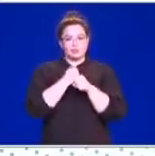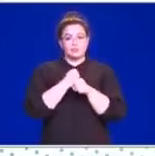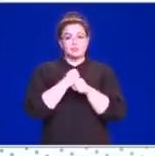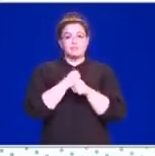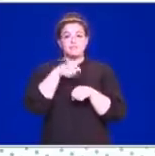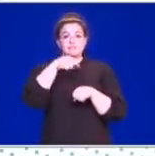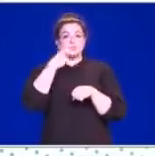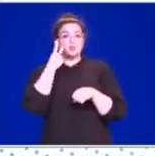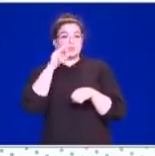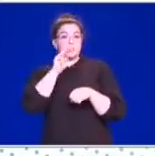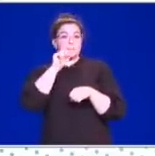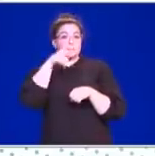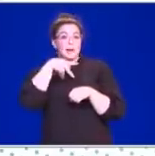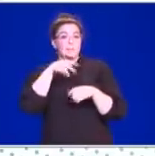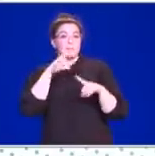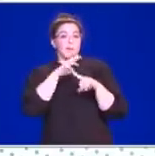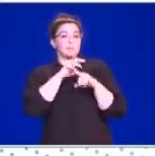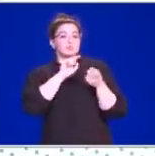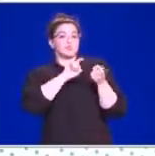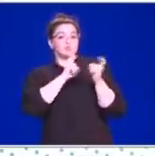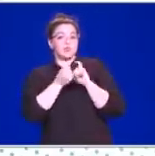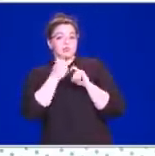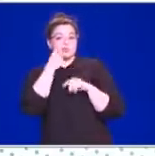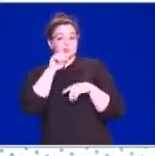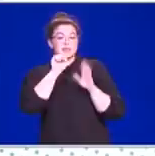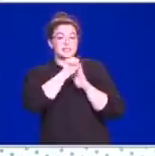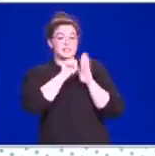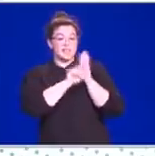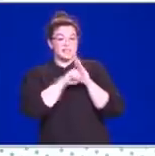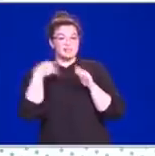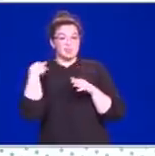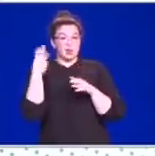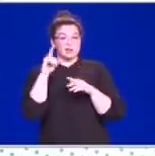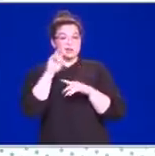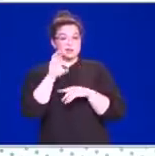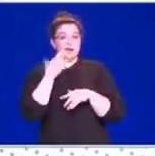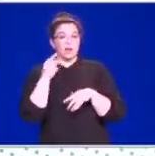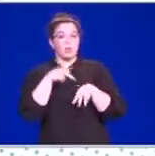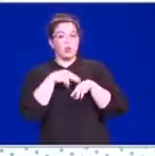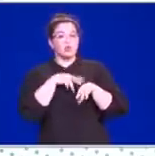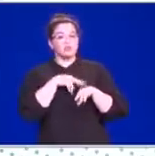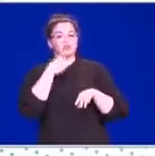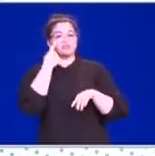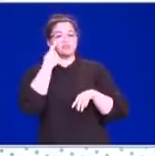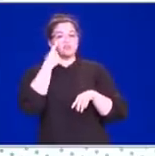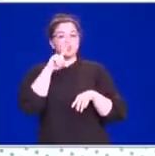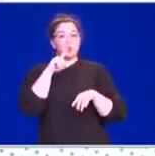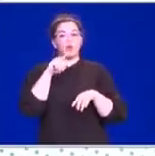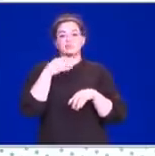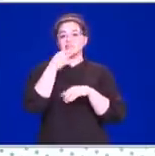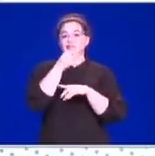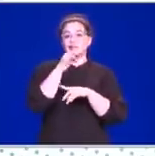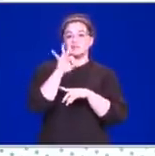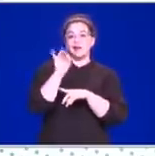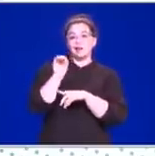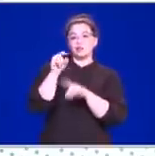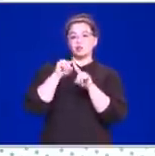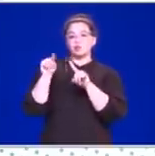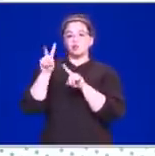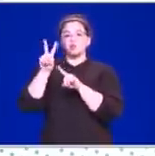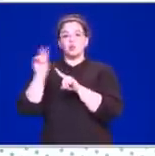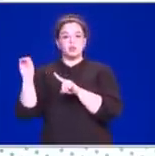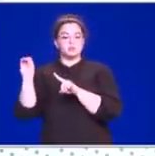map of population change for the states, the District of Columbia, and Puerto Rico for the decade 1990 to